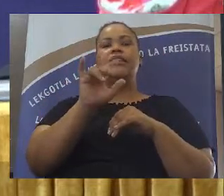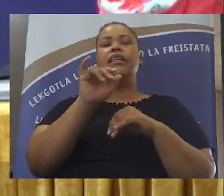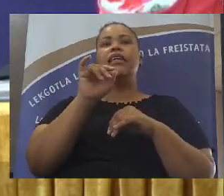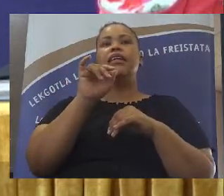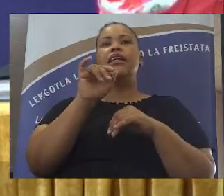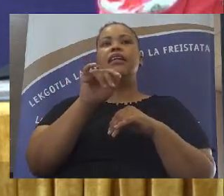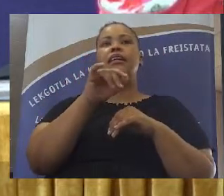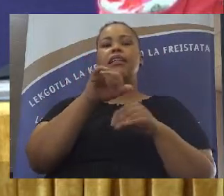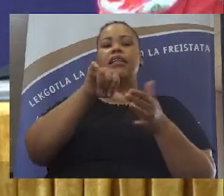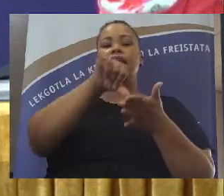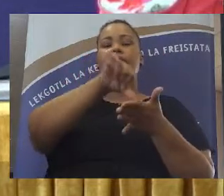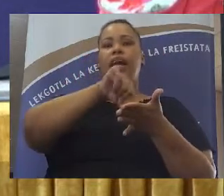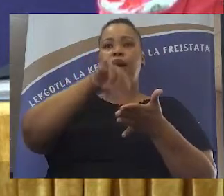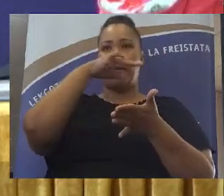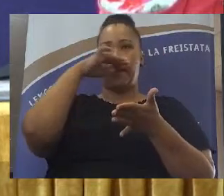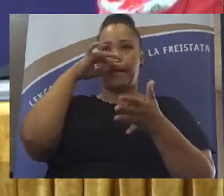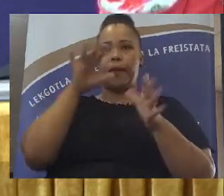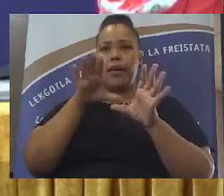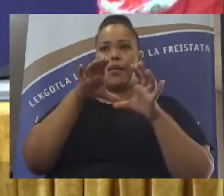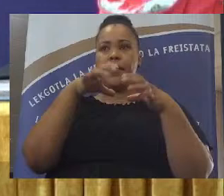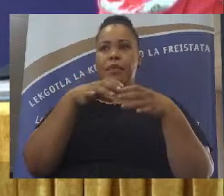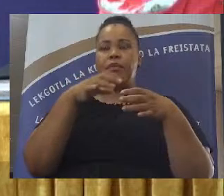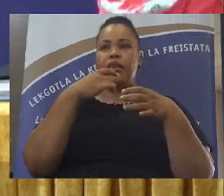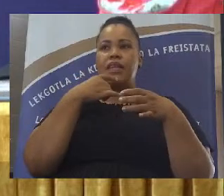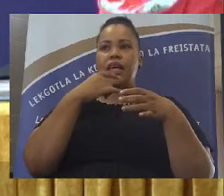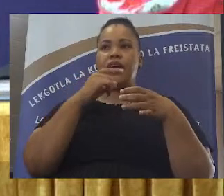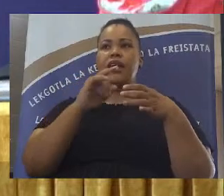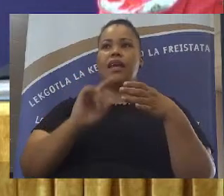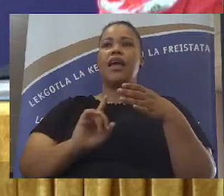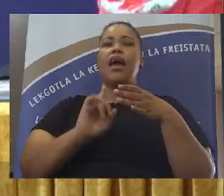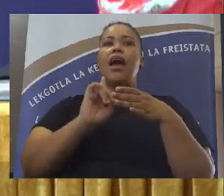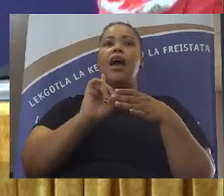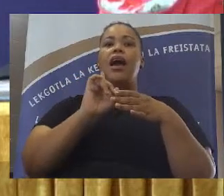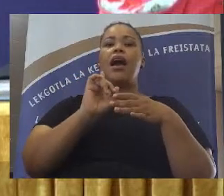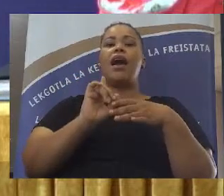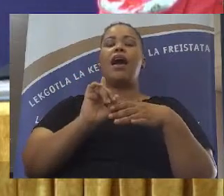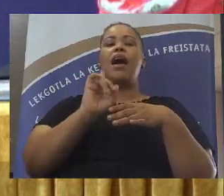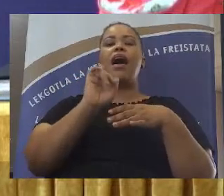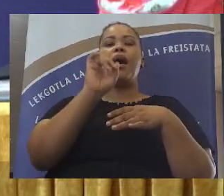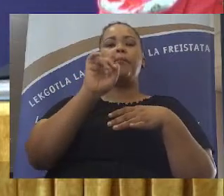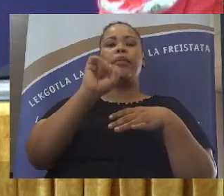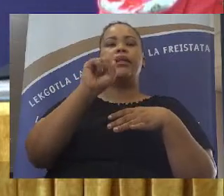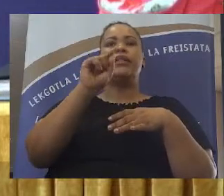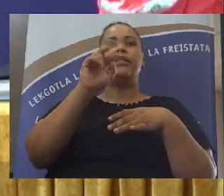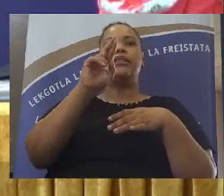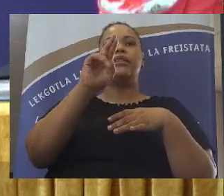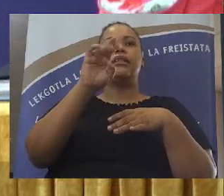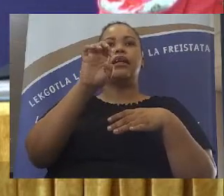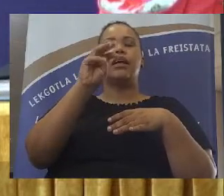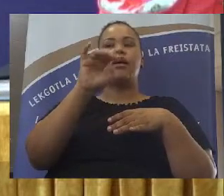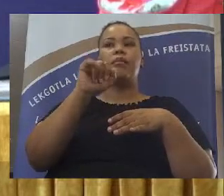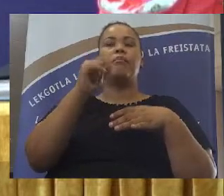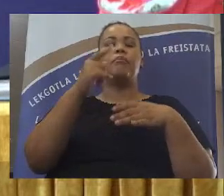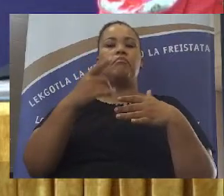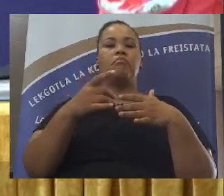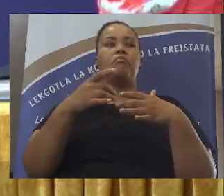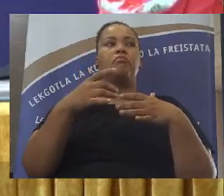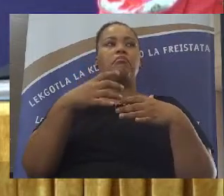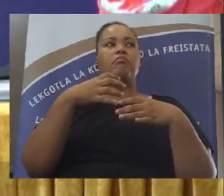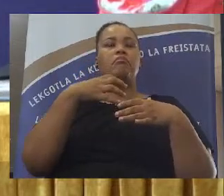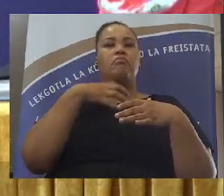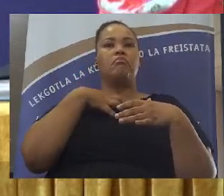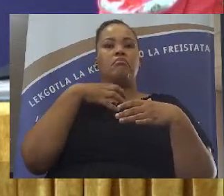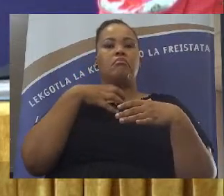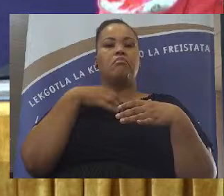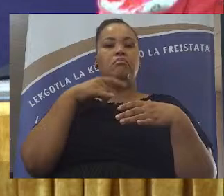Petroleum Agency may direct that upstream petroleum resource facilities which are owned by a petroleum holder be used